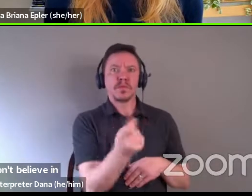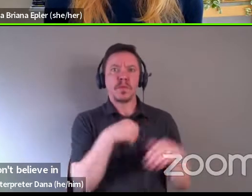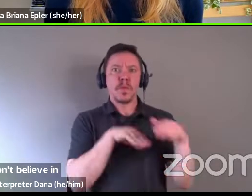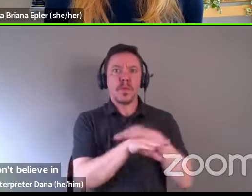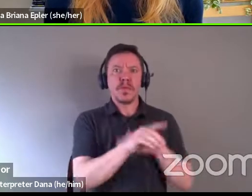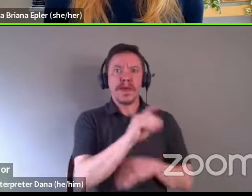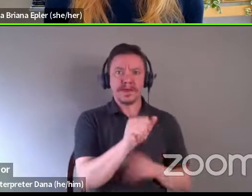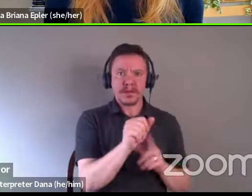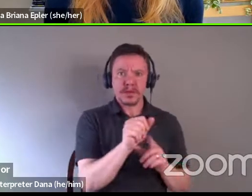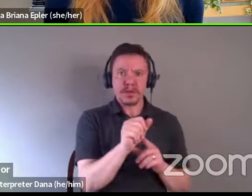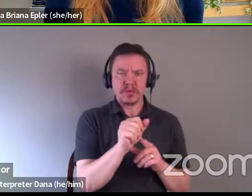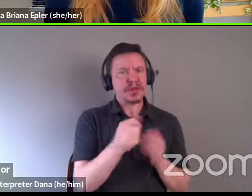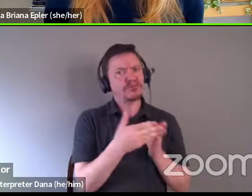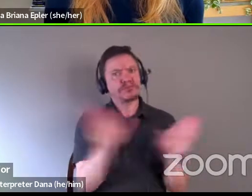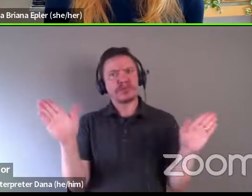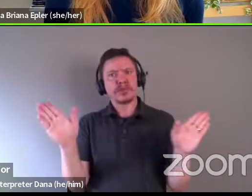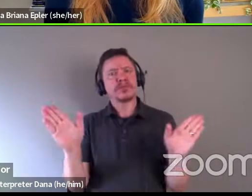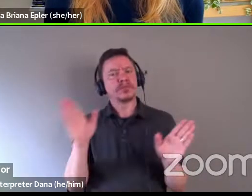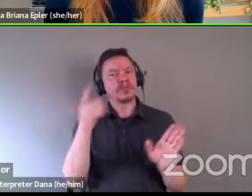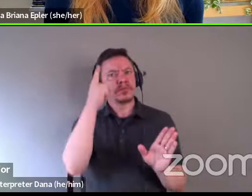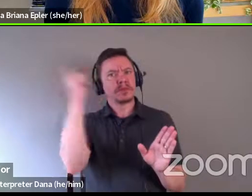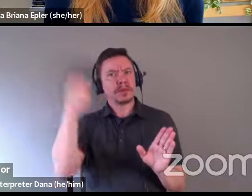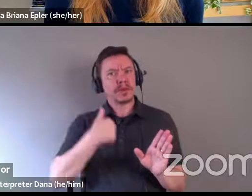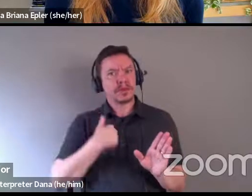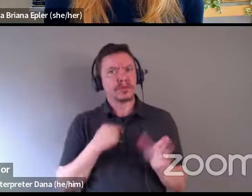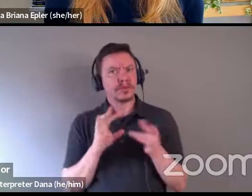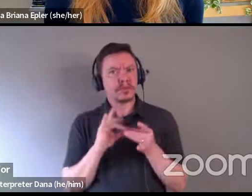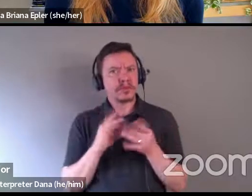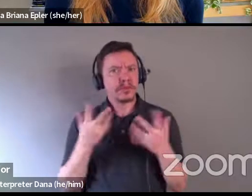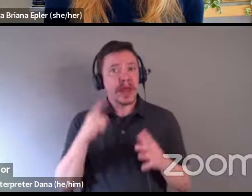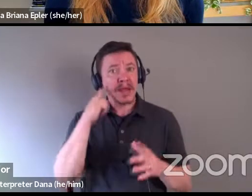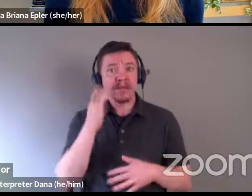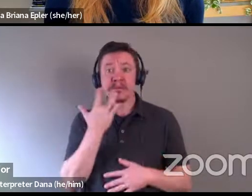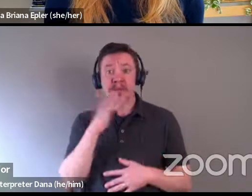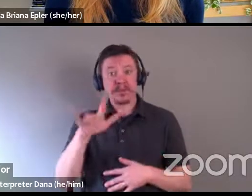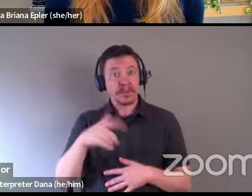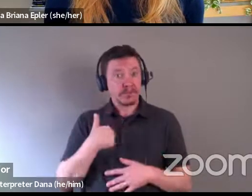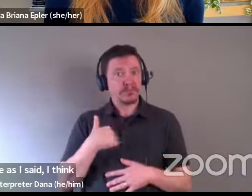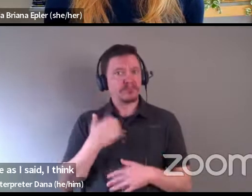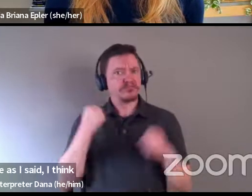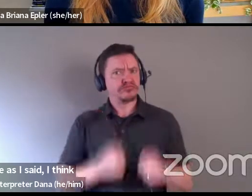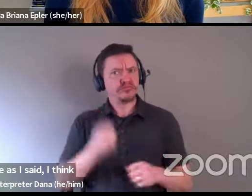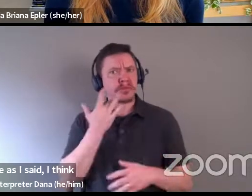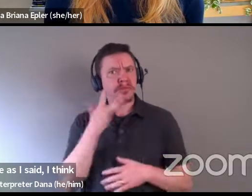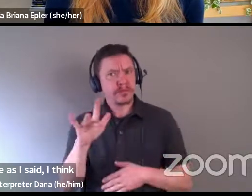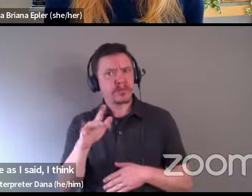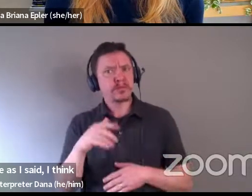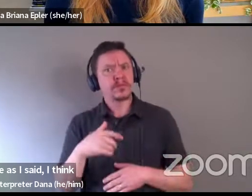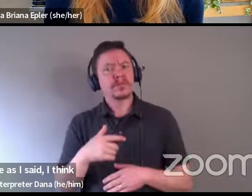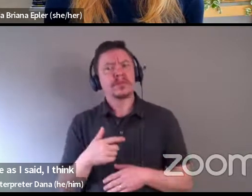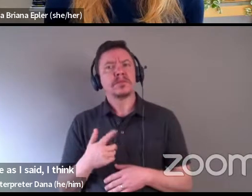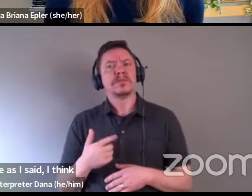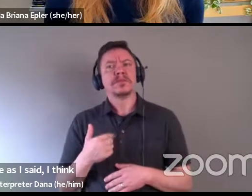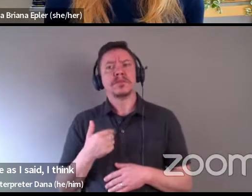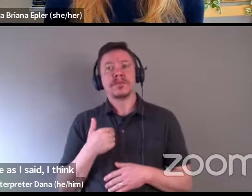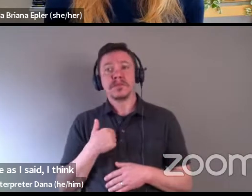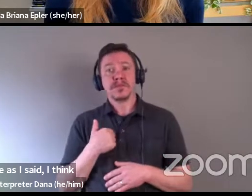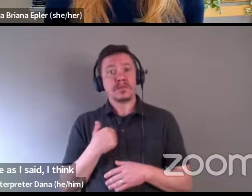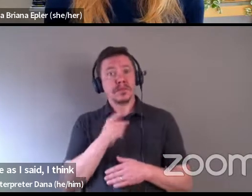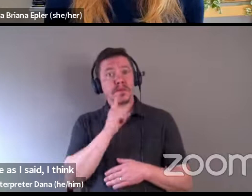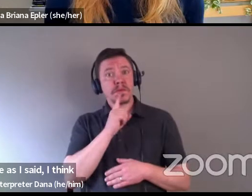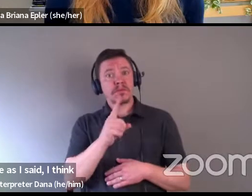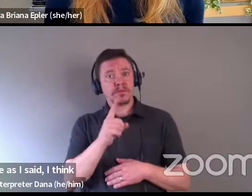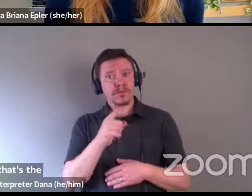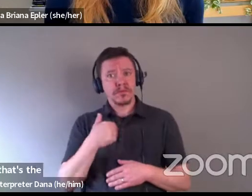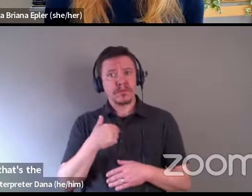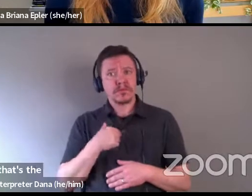because, as I said, I think I'm very lucky. And that's a thing about being your